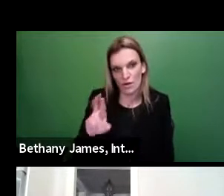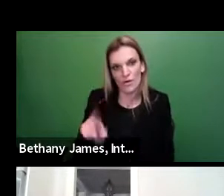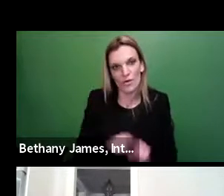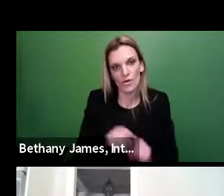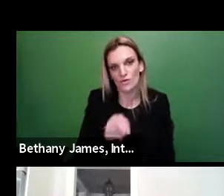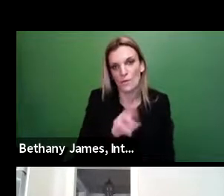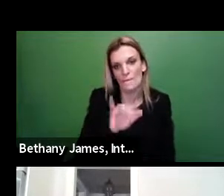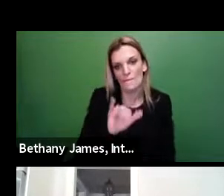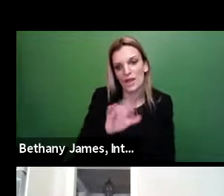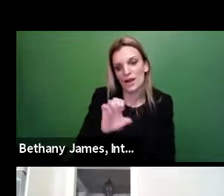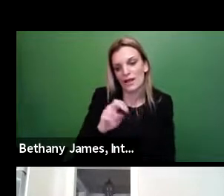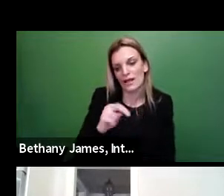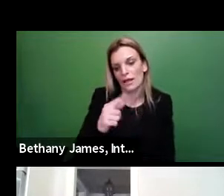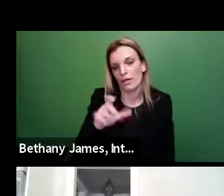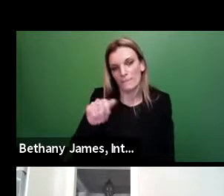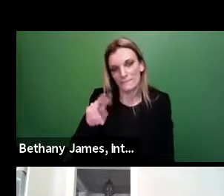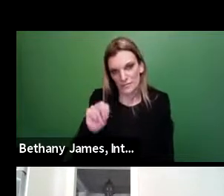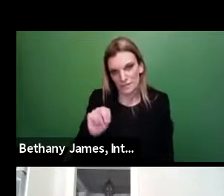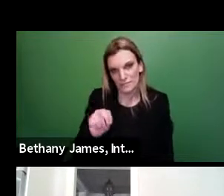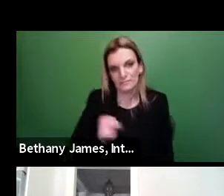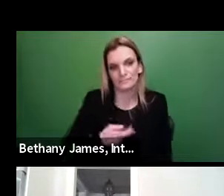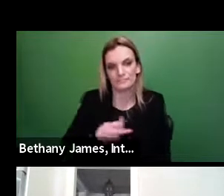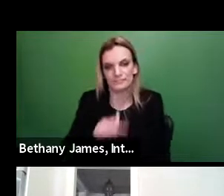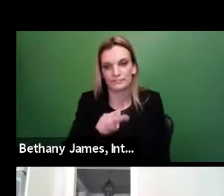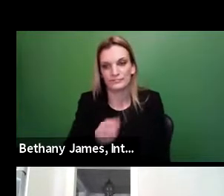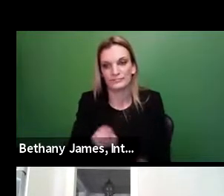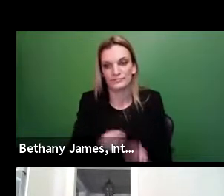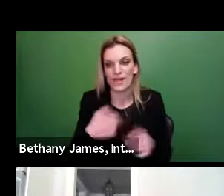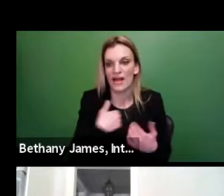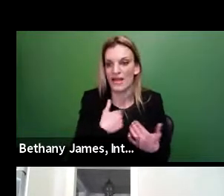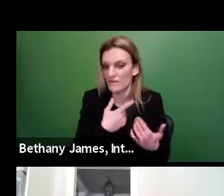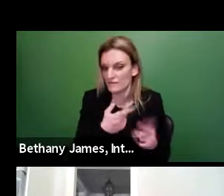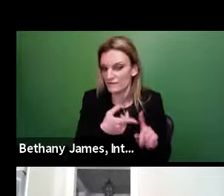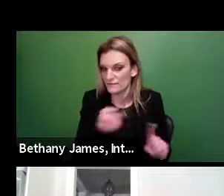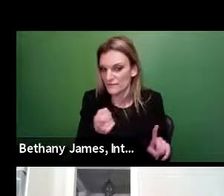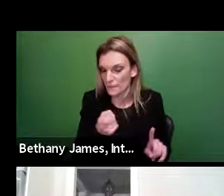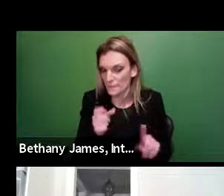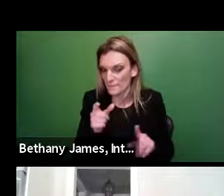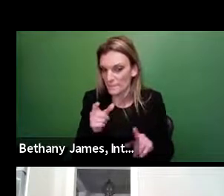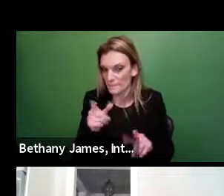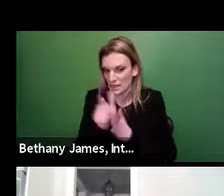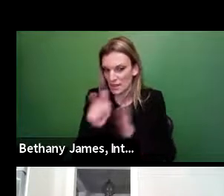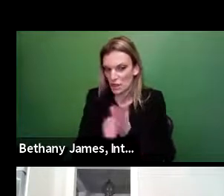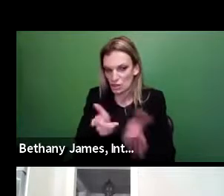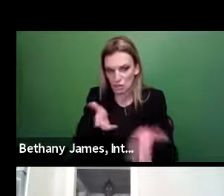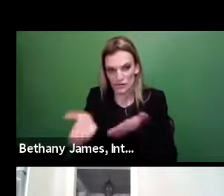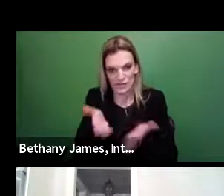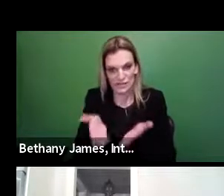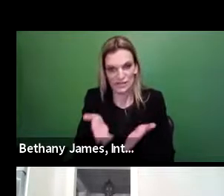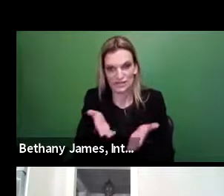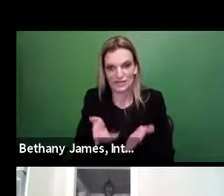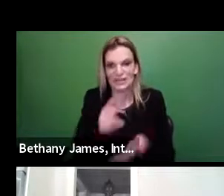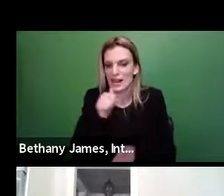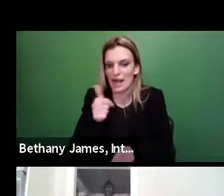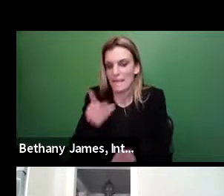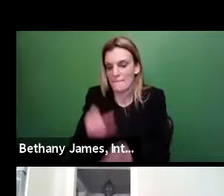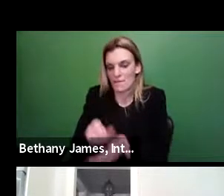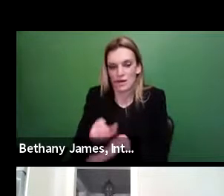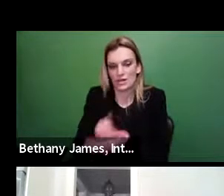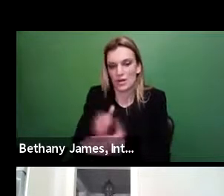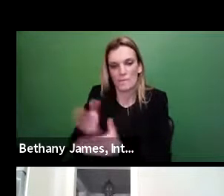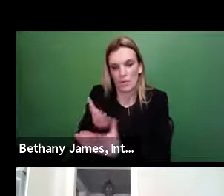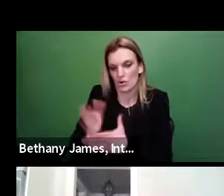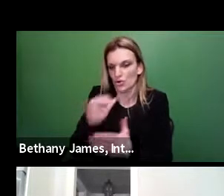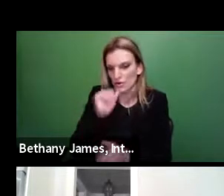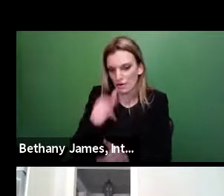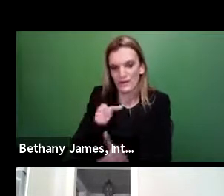Engelman. We also have an individual from Farmworker Legal Services that is not a monetary partner, but was brought in because